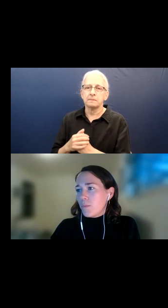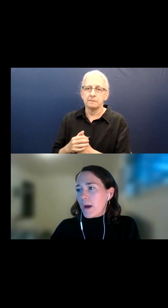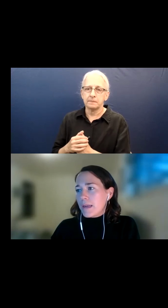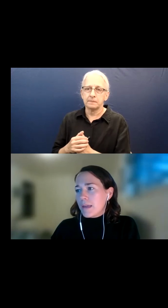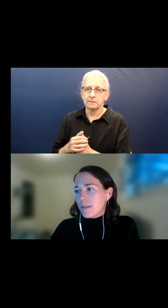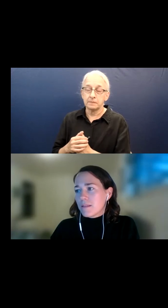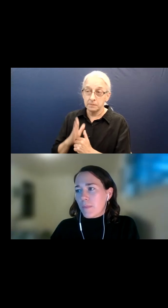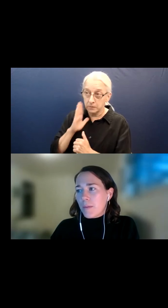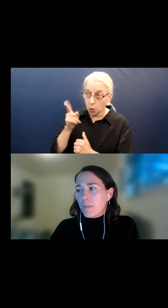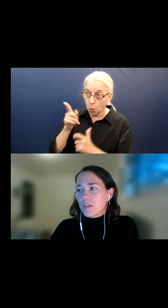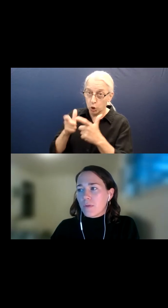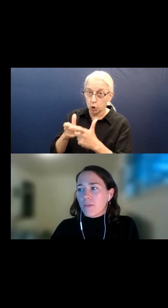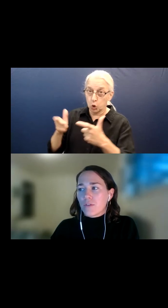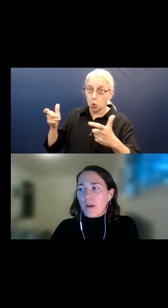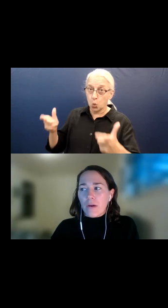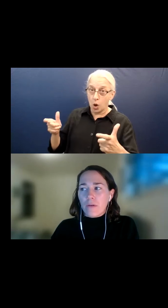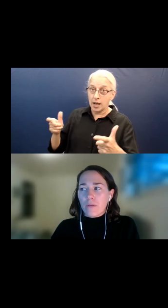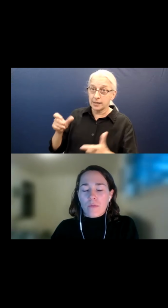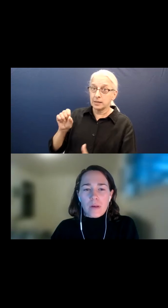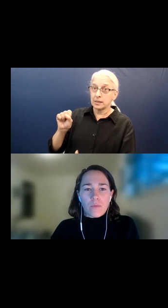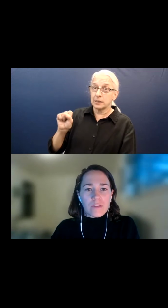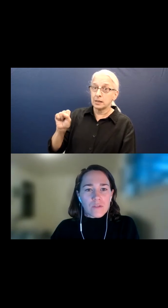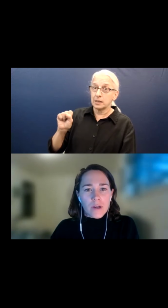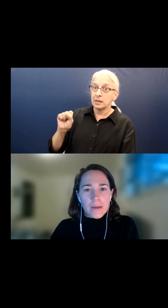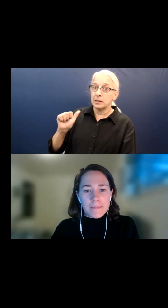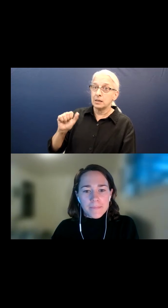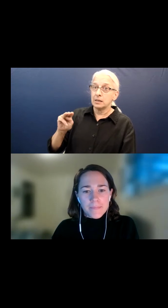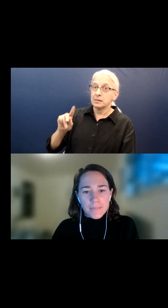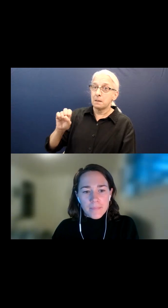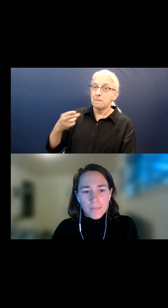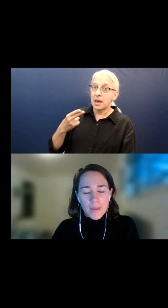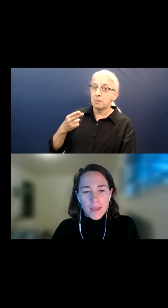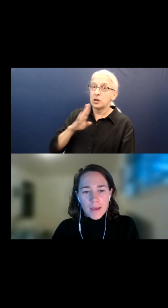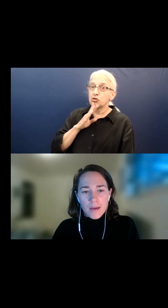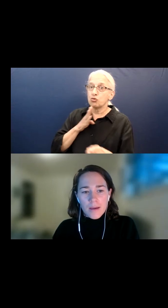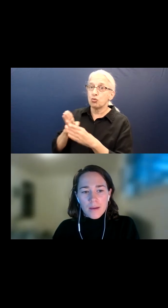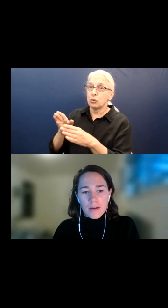Will you widen the Sammamish River Trail when you restore it?